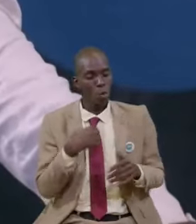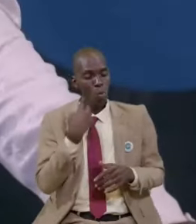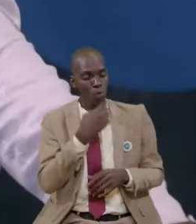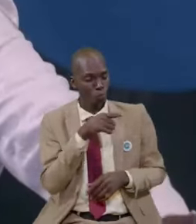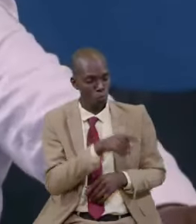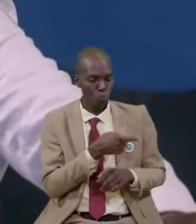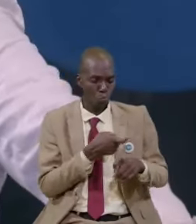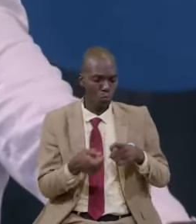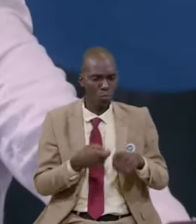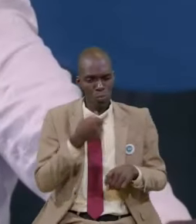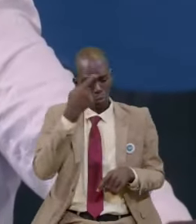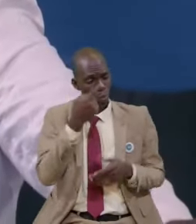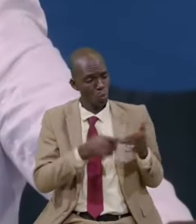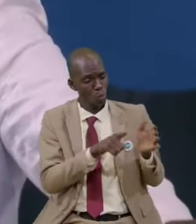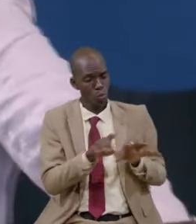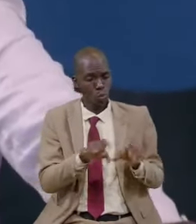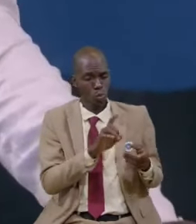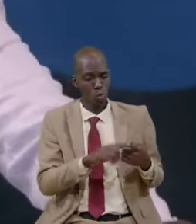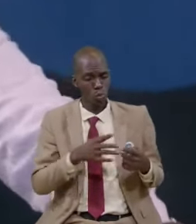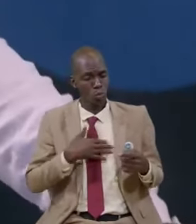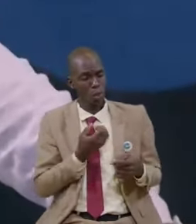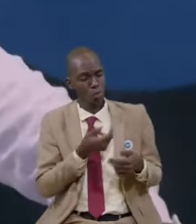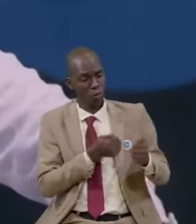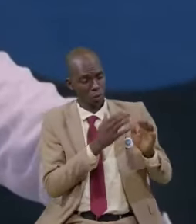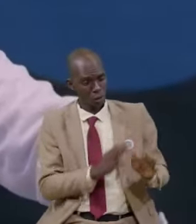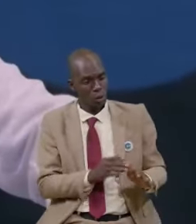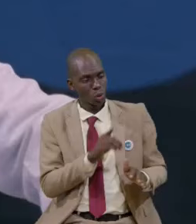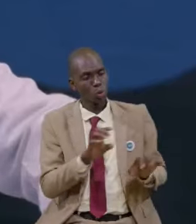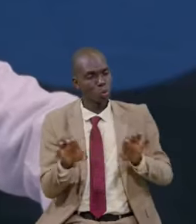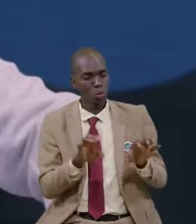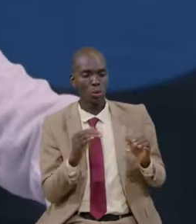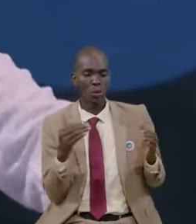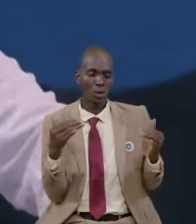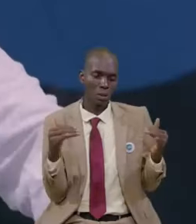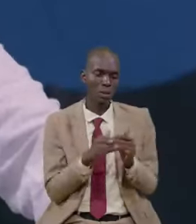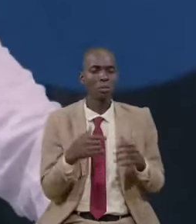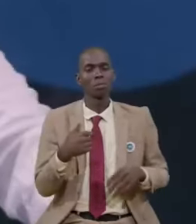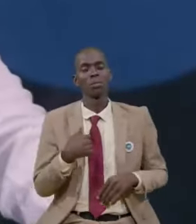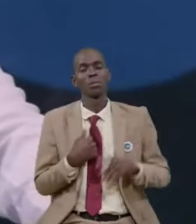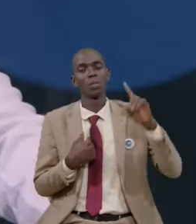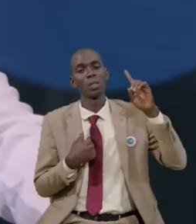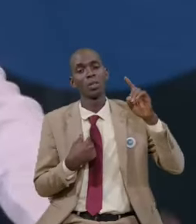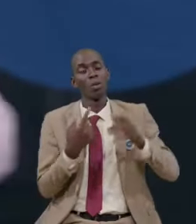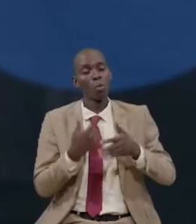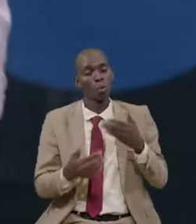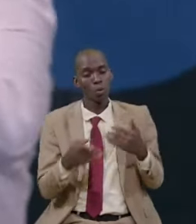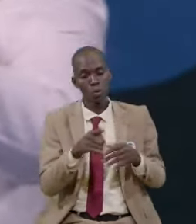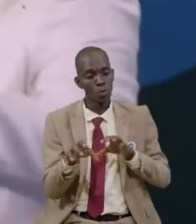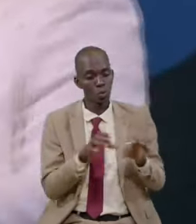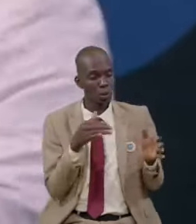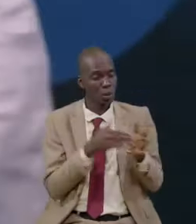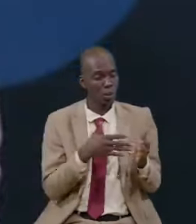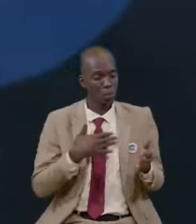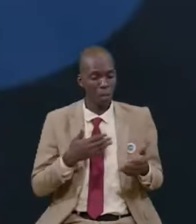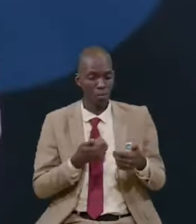you are doing to me. What you do against my followers, you are doing to me. What you do